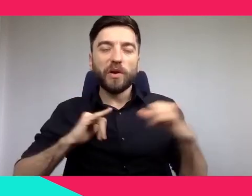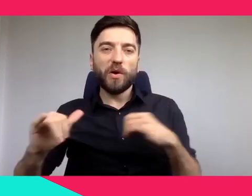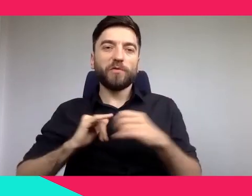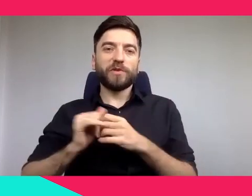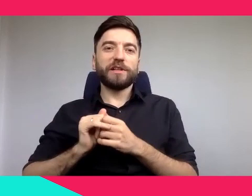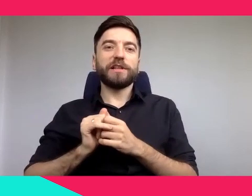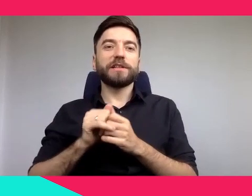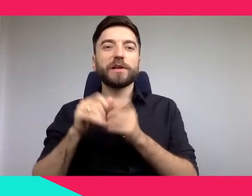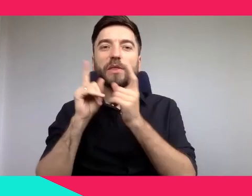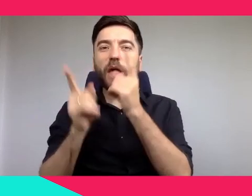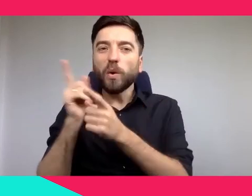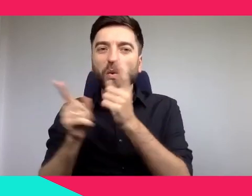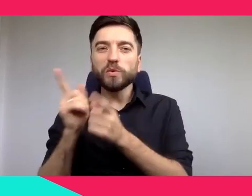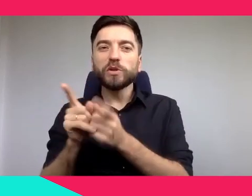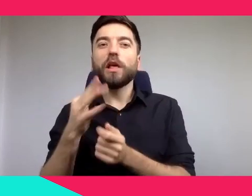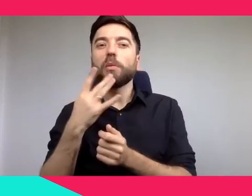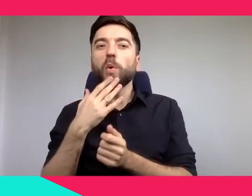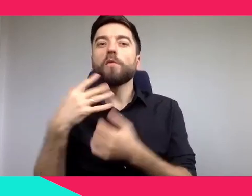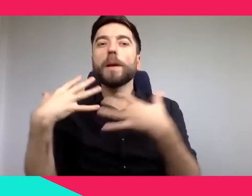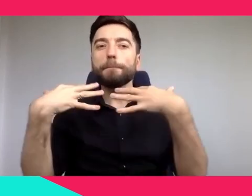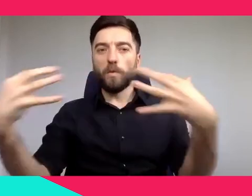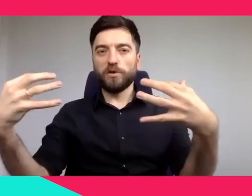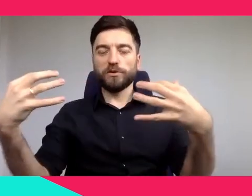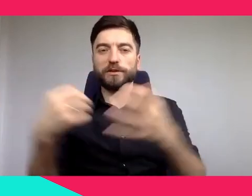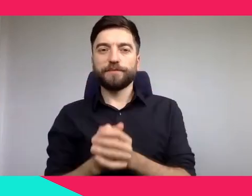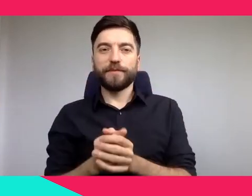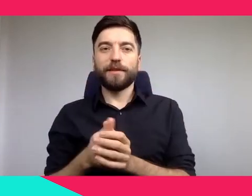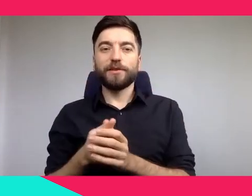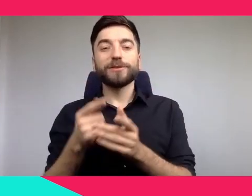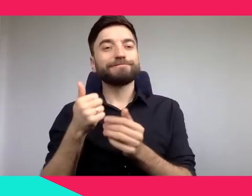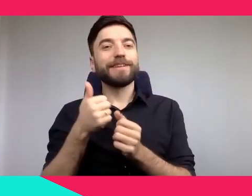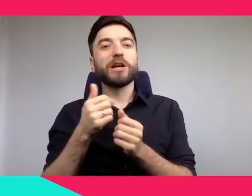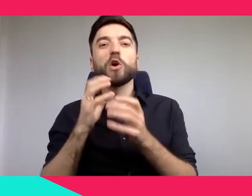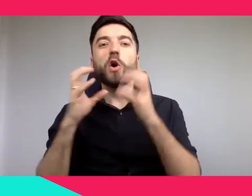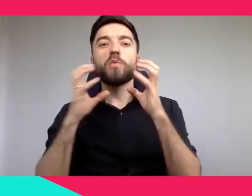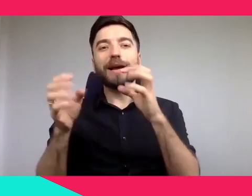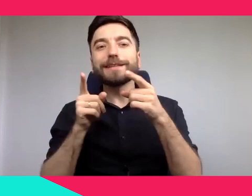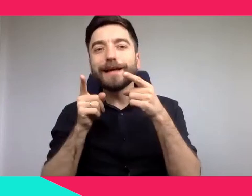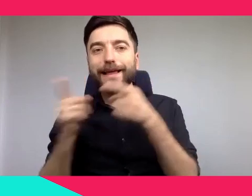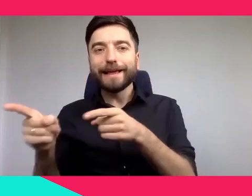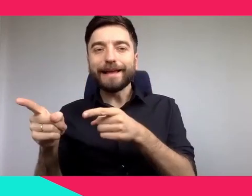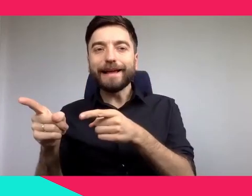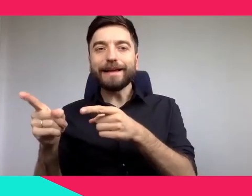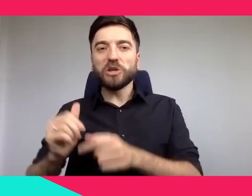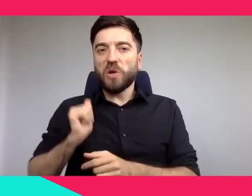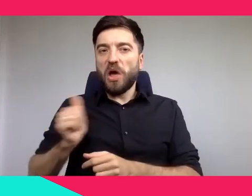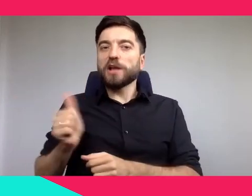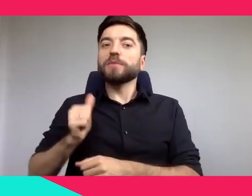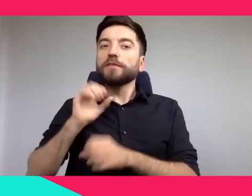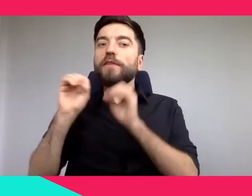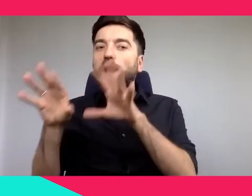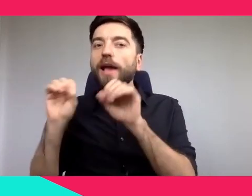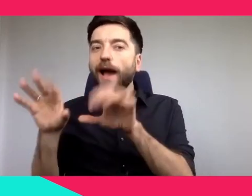of communication by which an expert is explaining something to an audience. I love